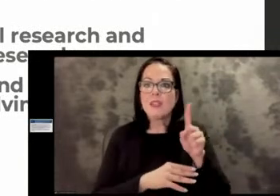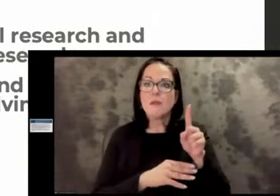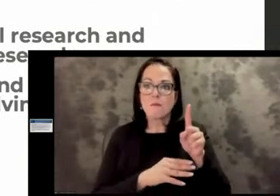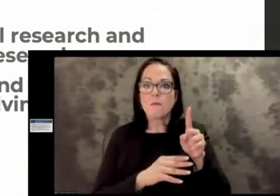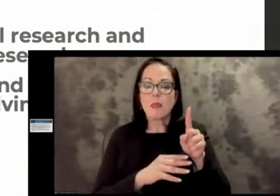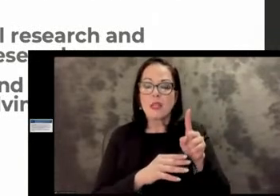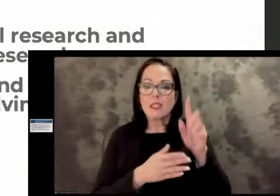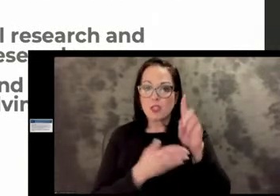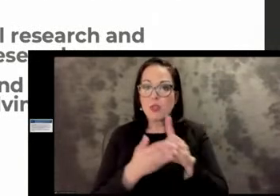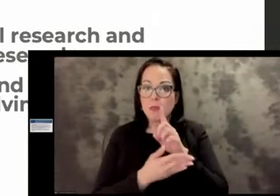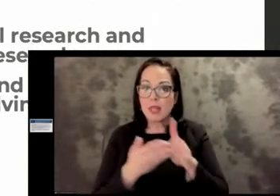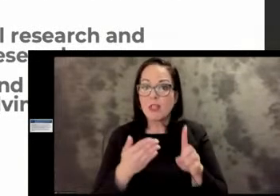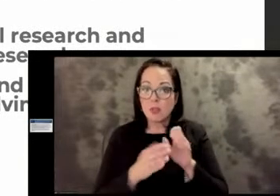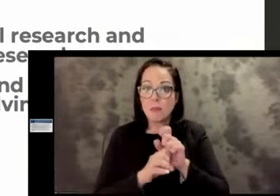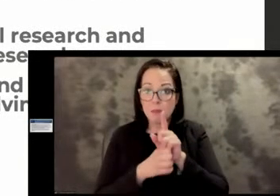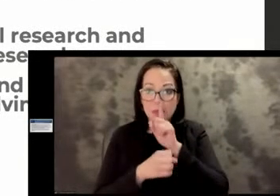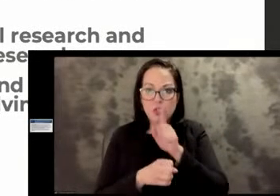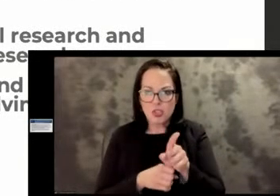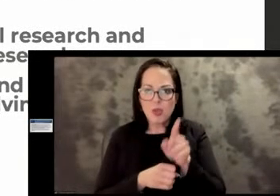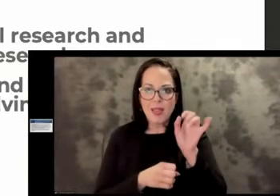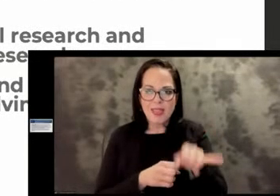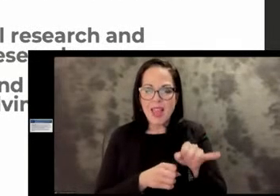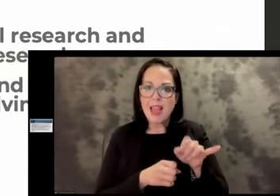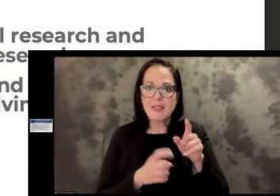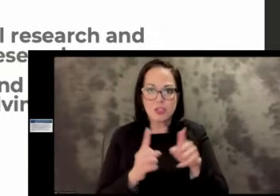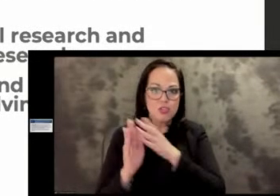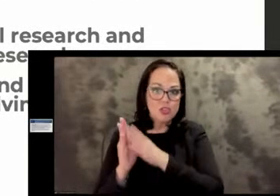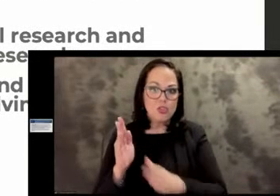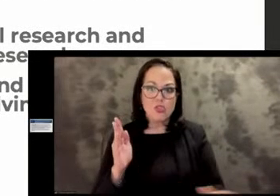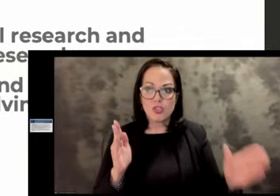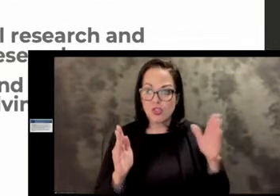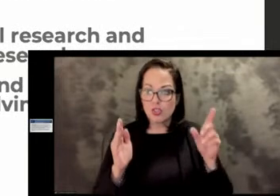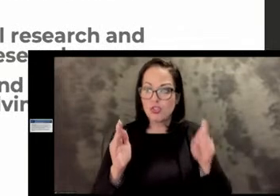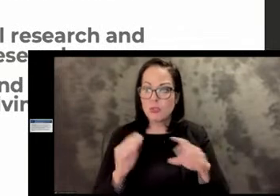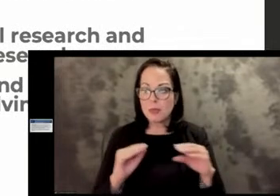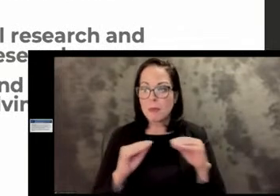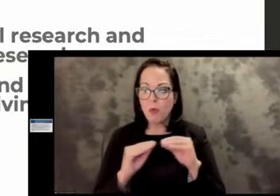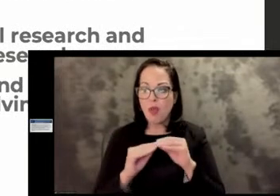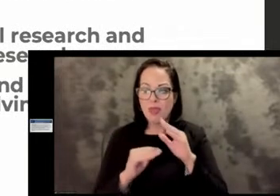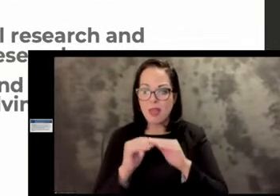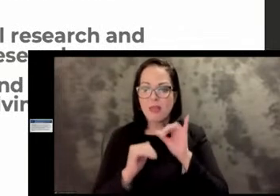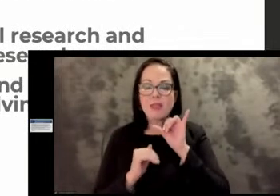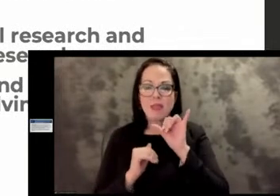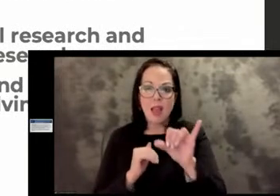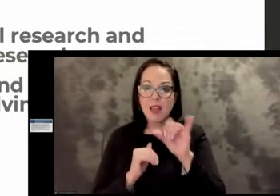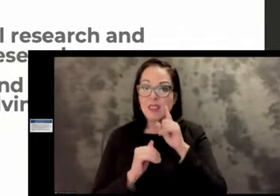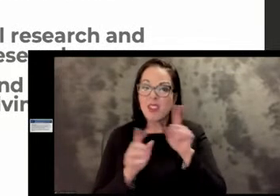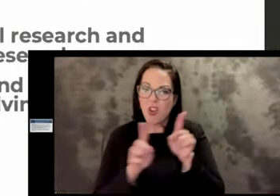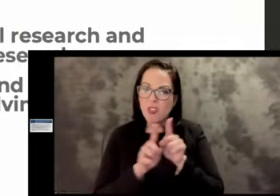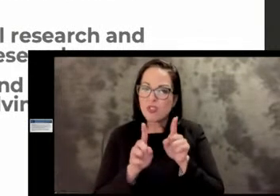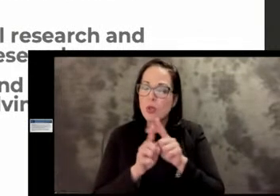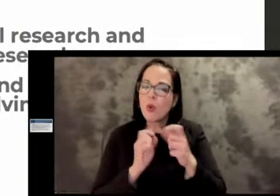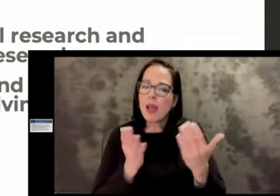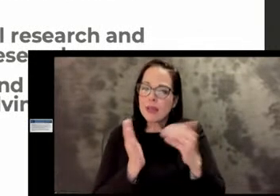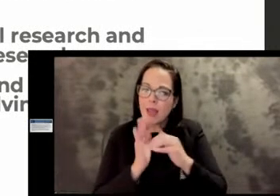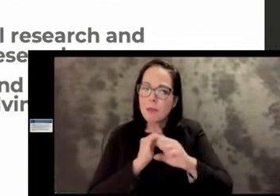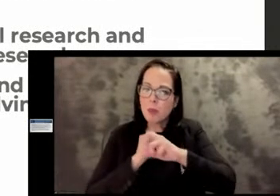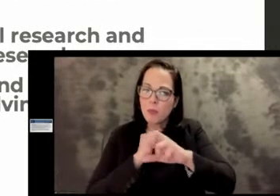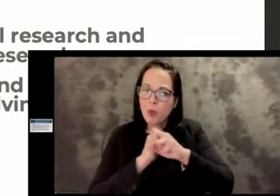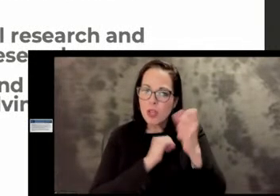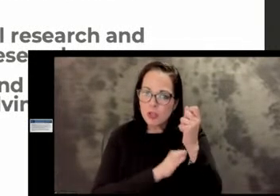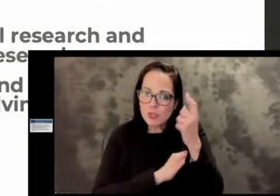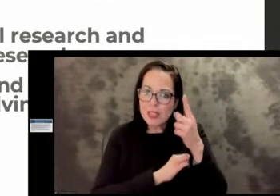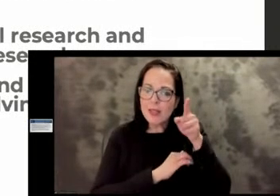is disaggregated. There should be oversampling in existing national surveys as well, again, promoting this understanding of